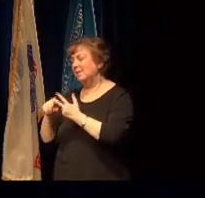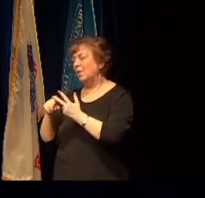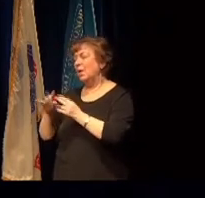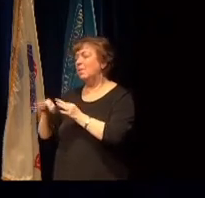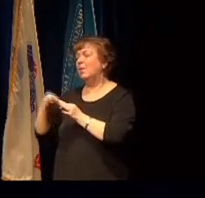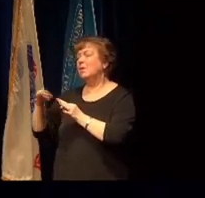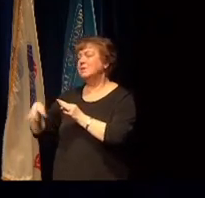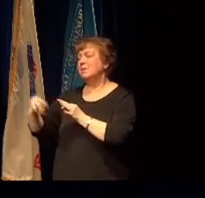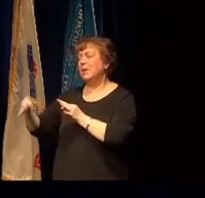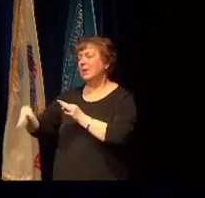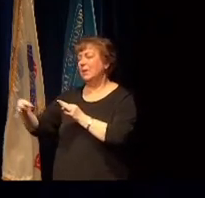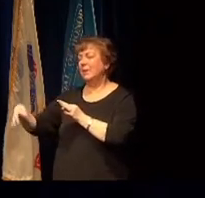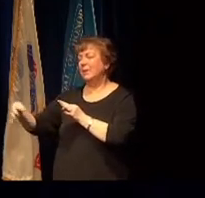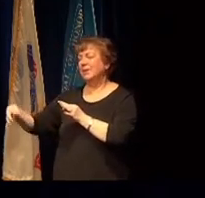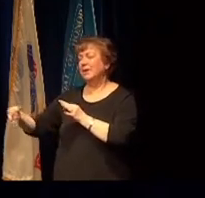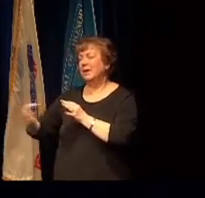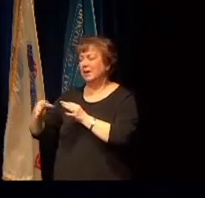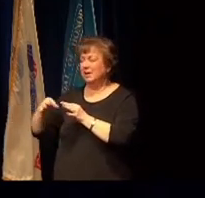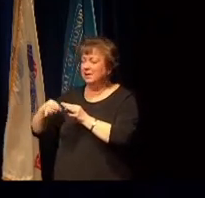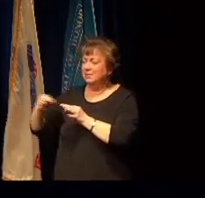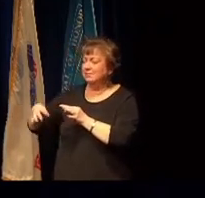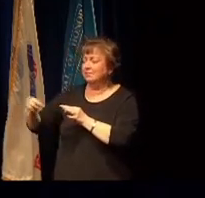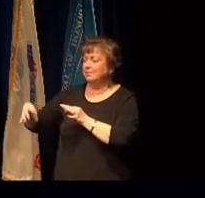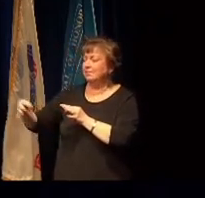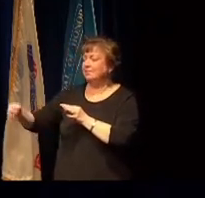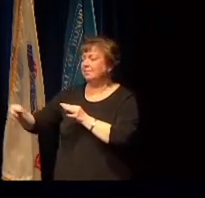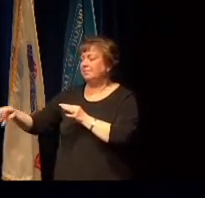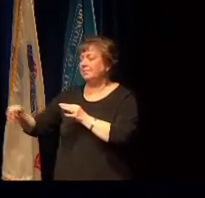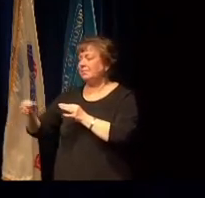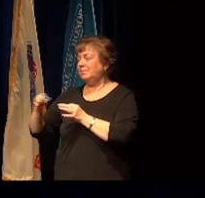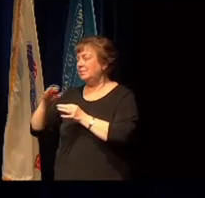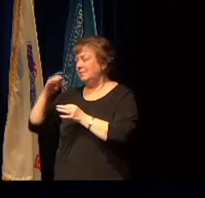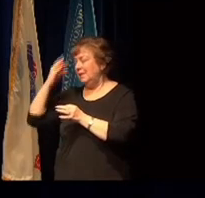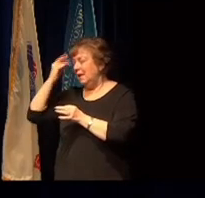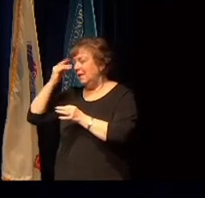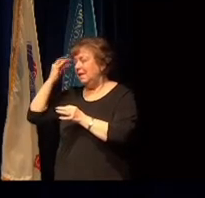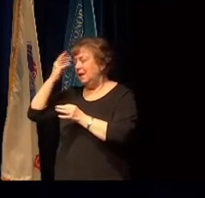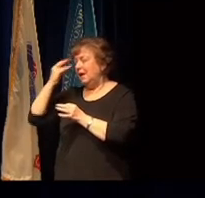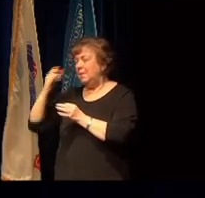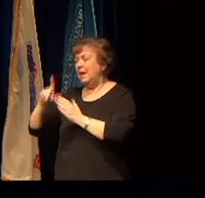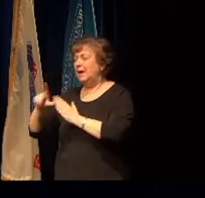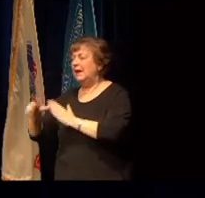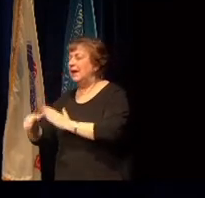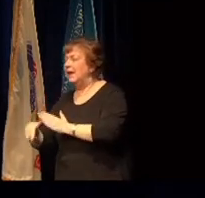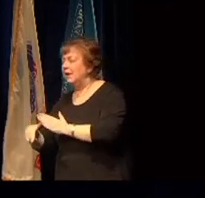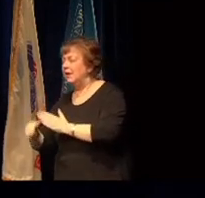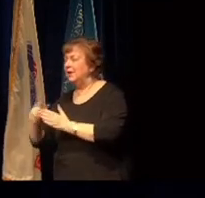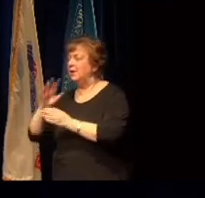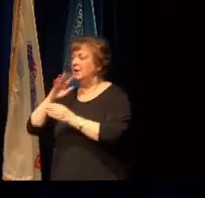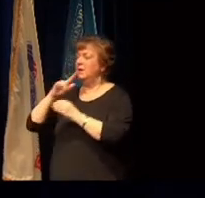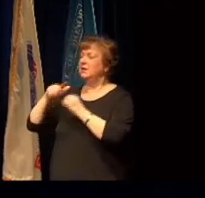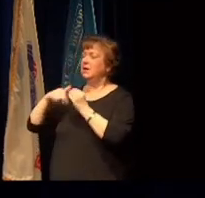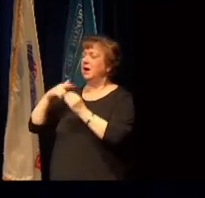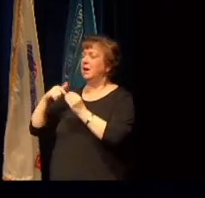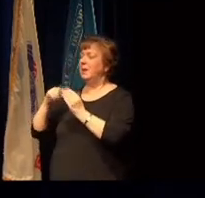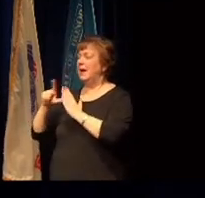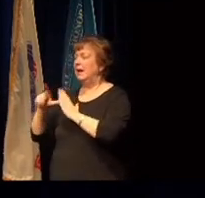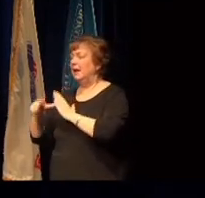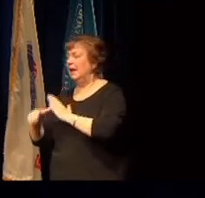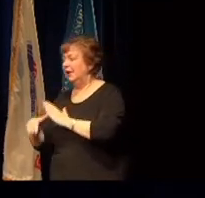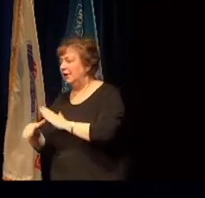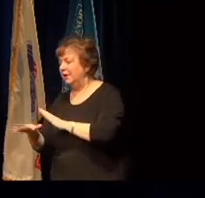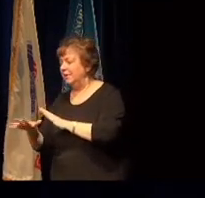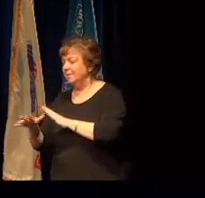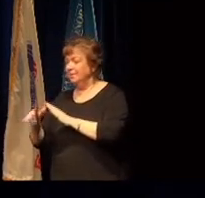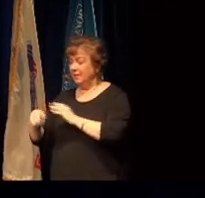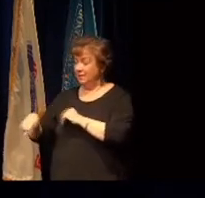postpone, you can procrastinate, you can think about or talk about this at a later date. But for those of you